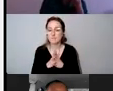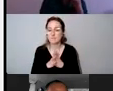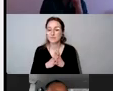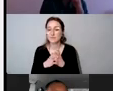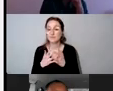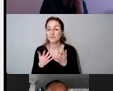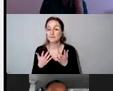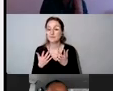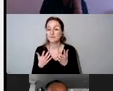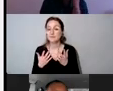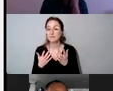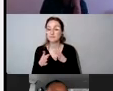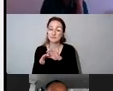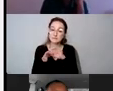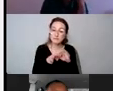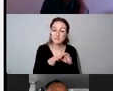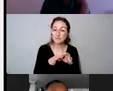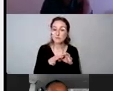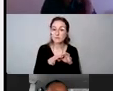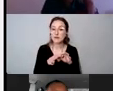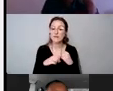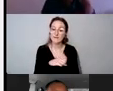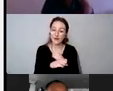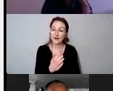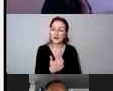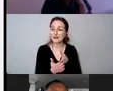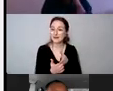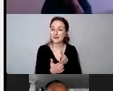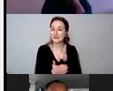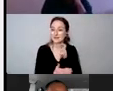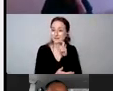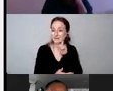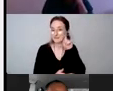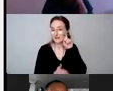issues of like this fight against gender stereotypes, like